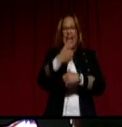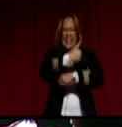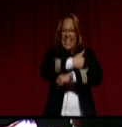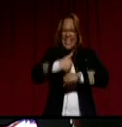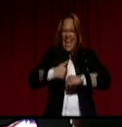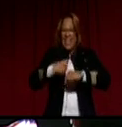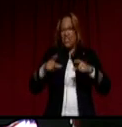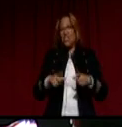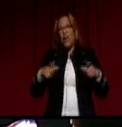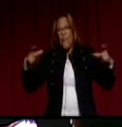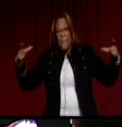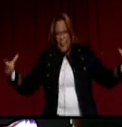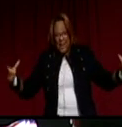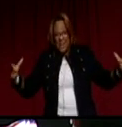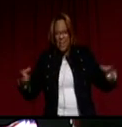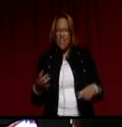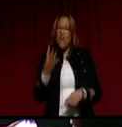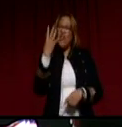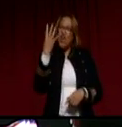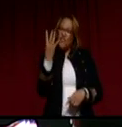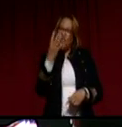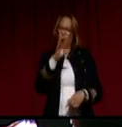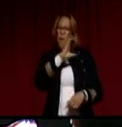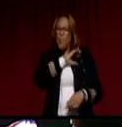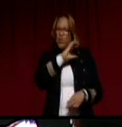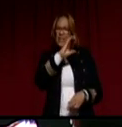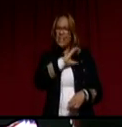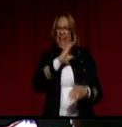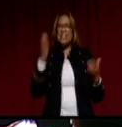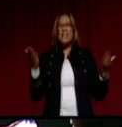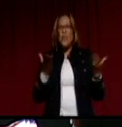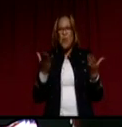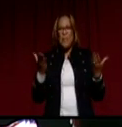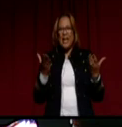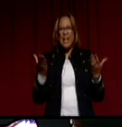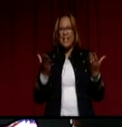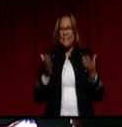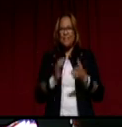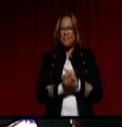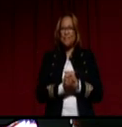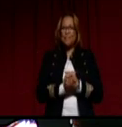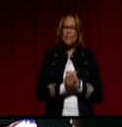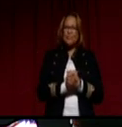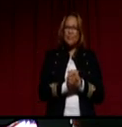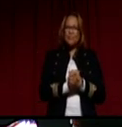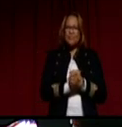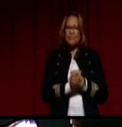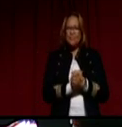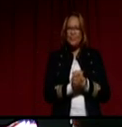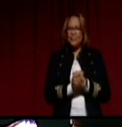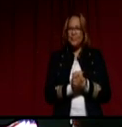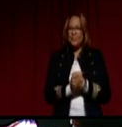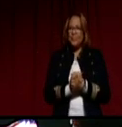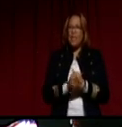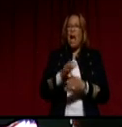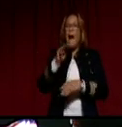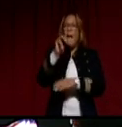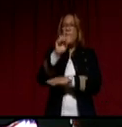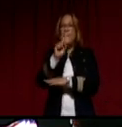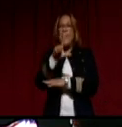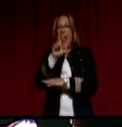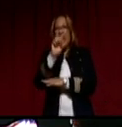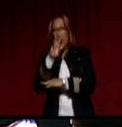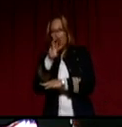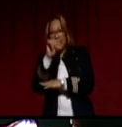enough for the four personalities who will be here with me Tuesday night. Tuesday night, Melody